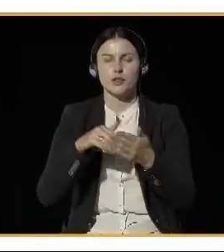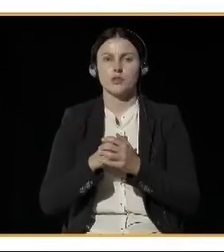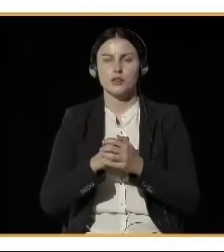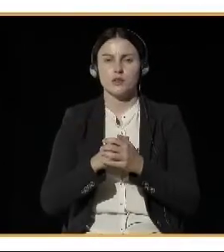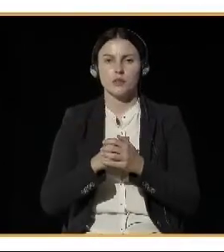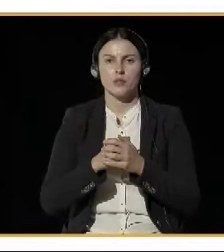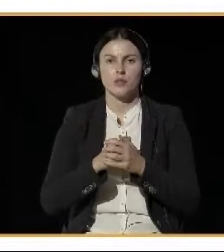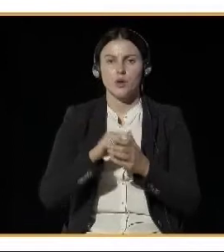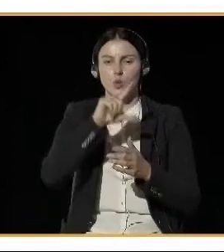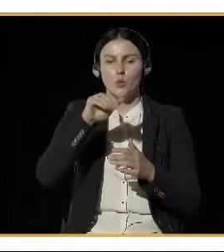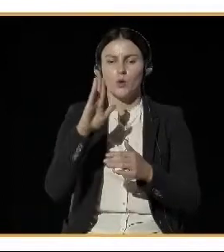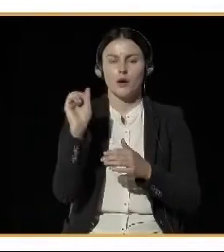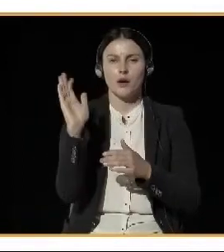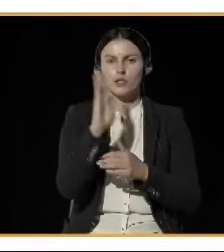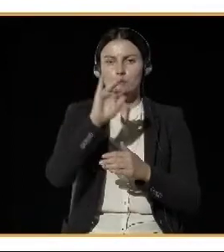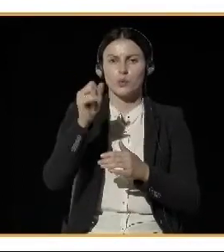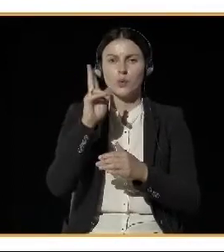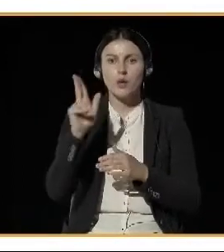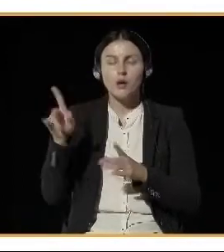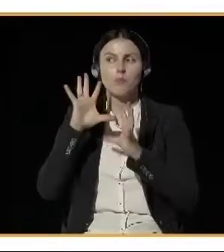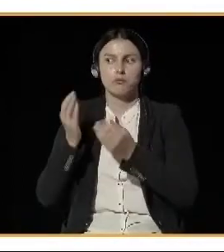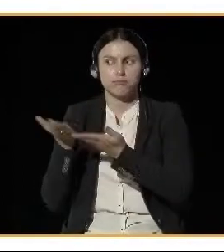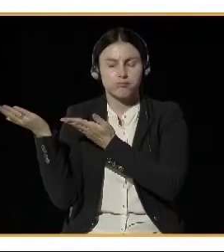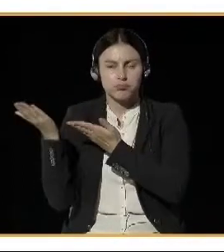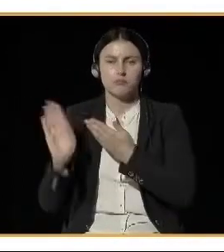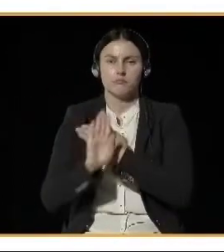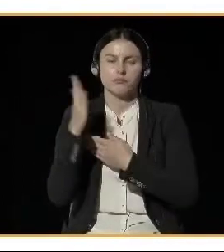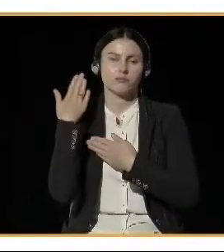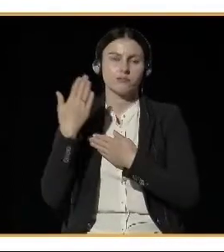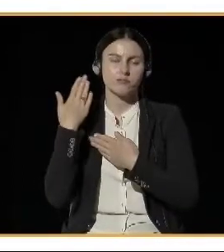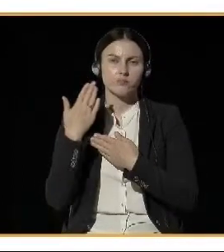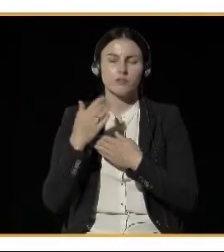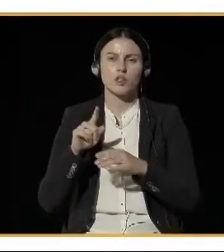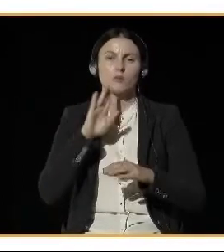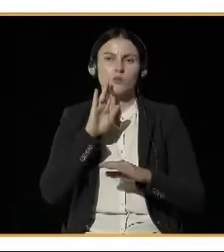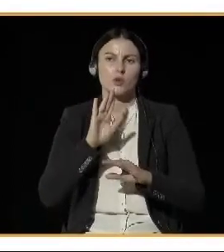Mr. Łukasz Jurek, the labor force, participation of elderly people.